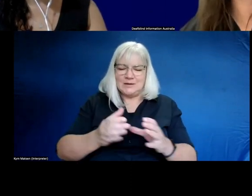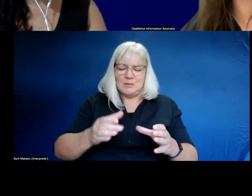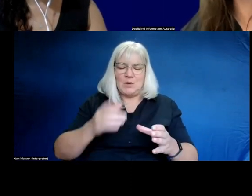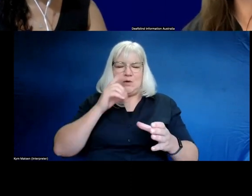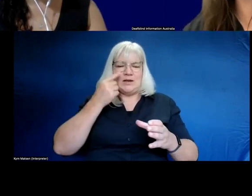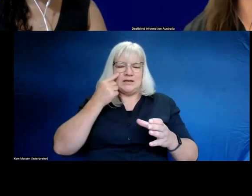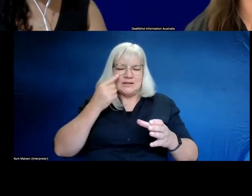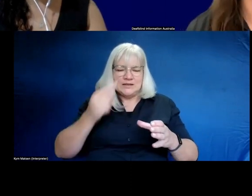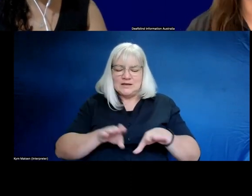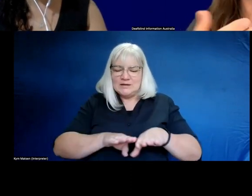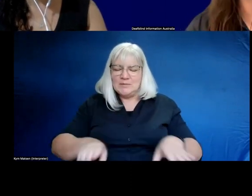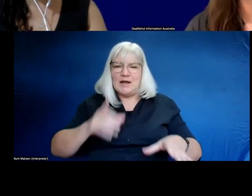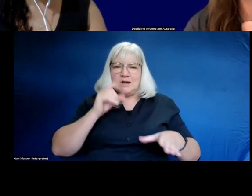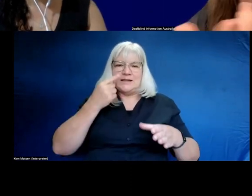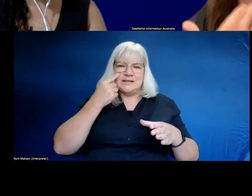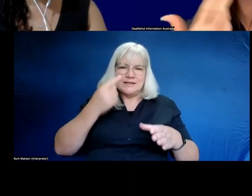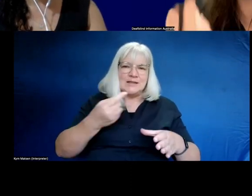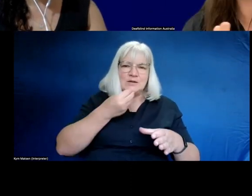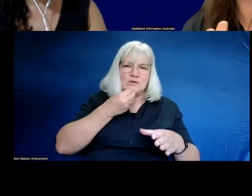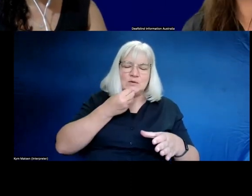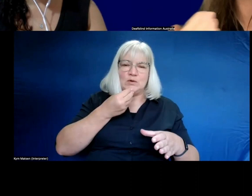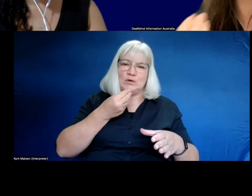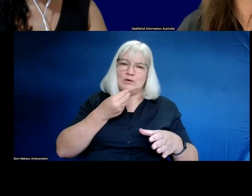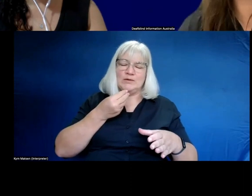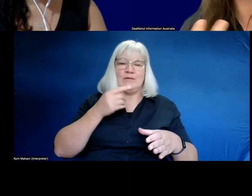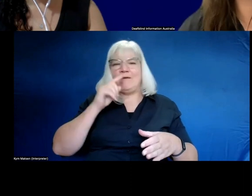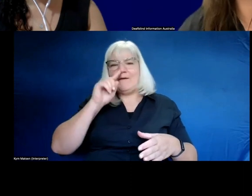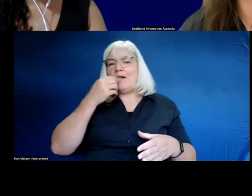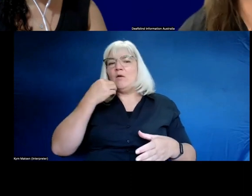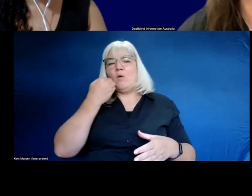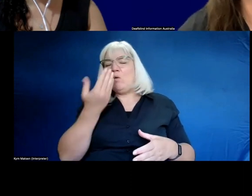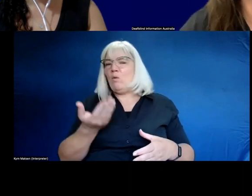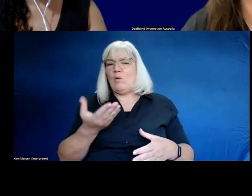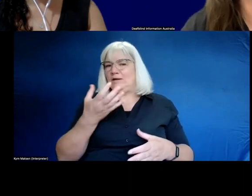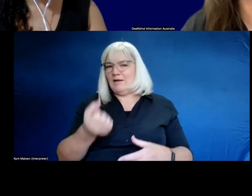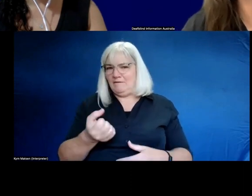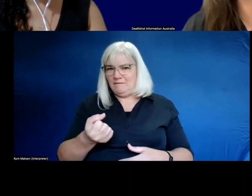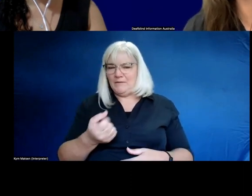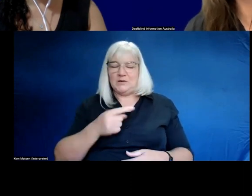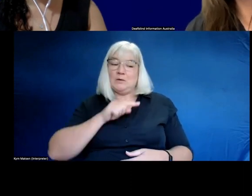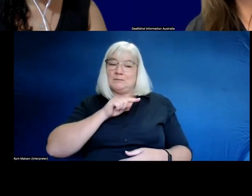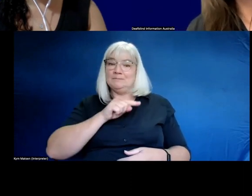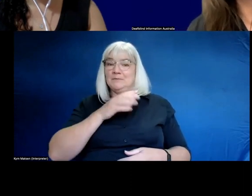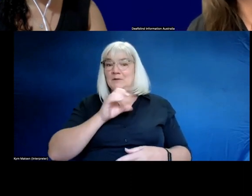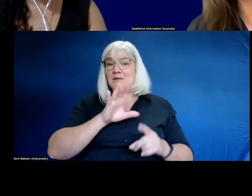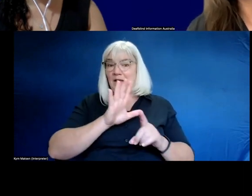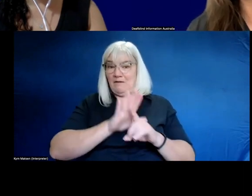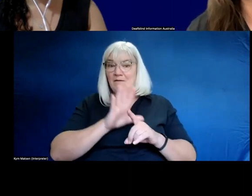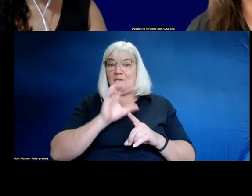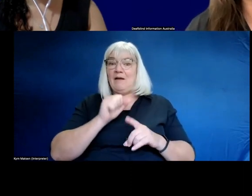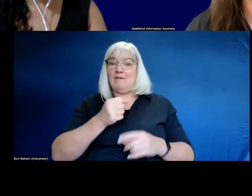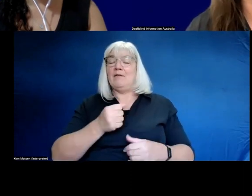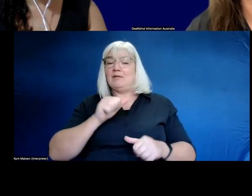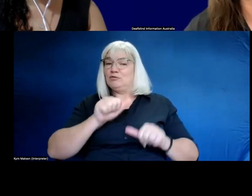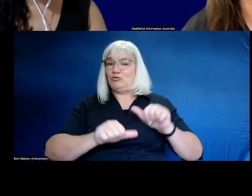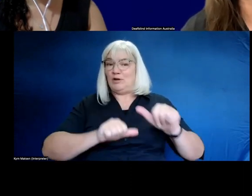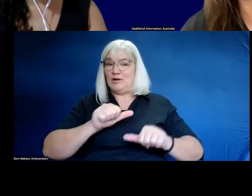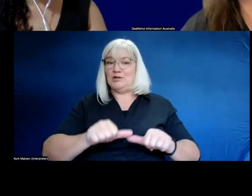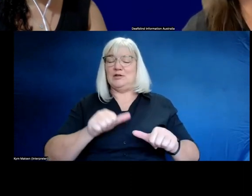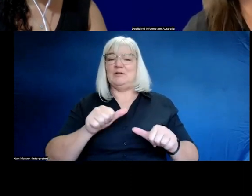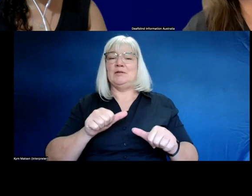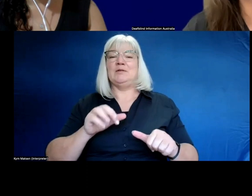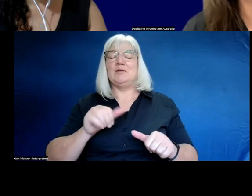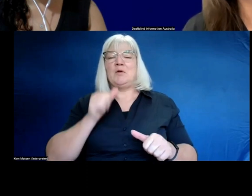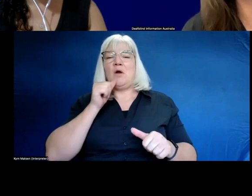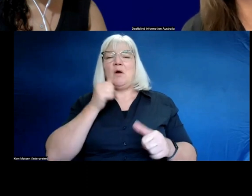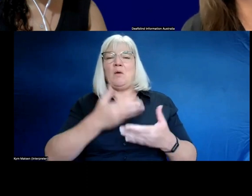we can't always set that up. So again, it's always, you know, introducing these little orientation mobility strategies, either herself or